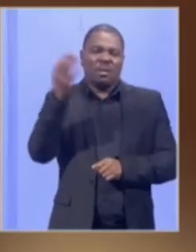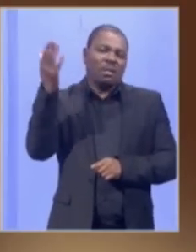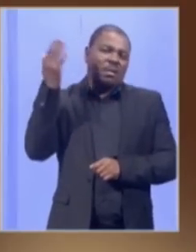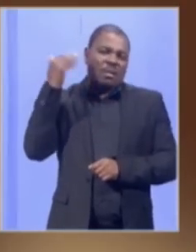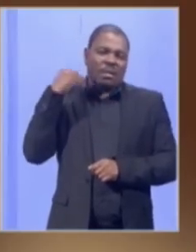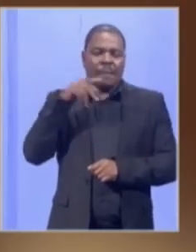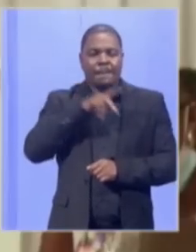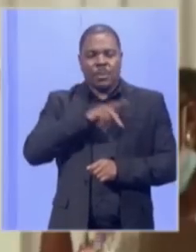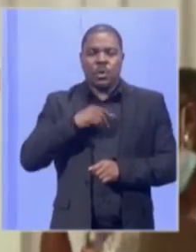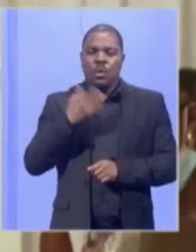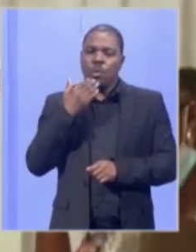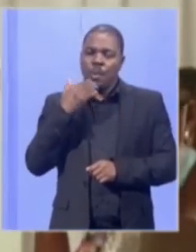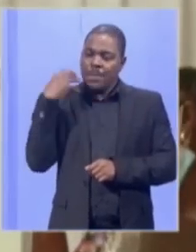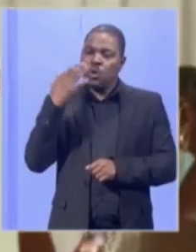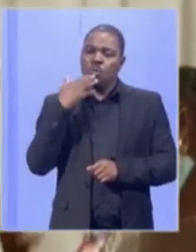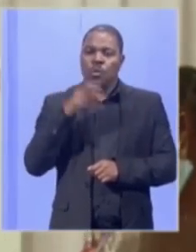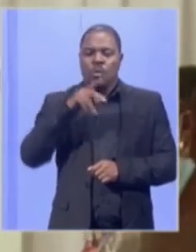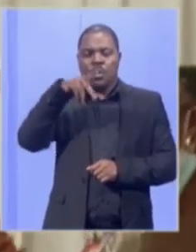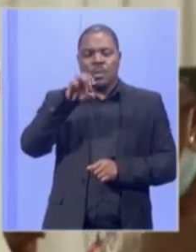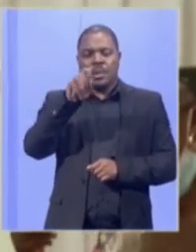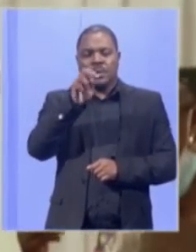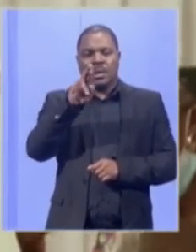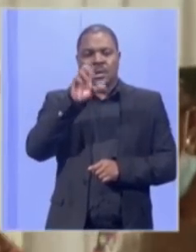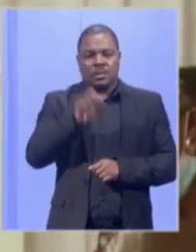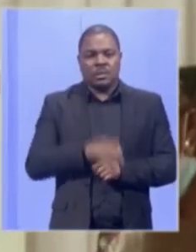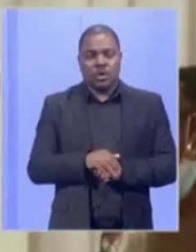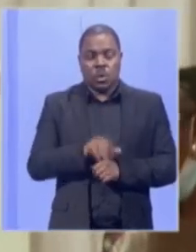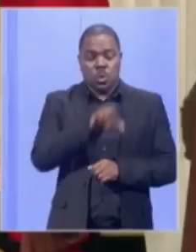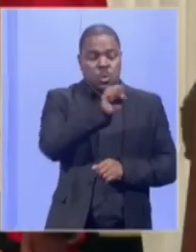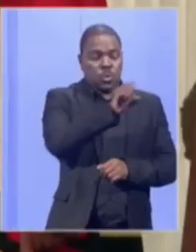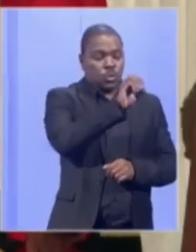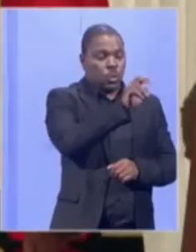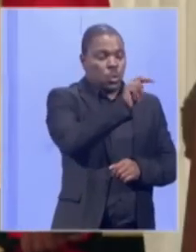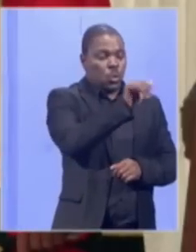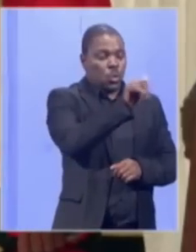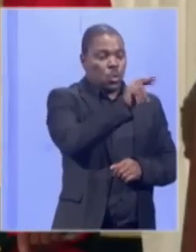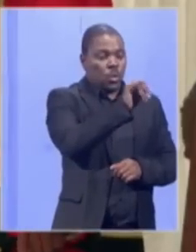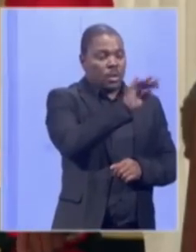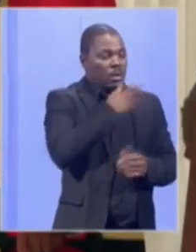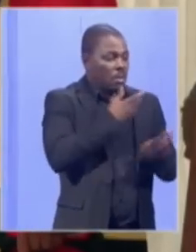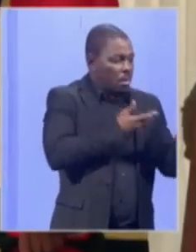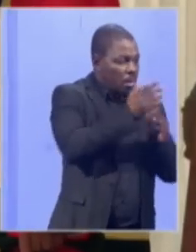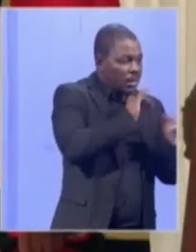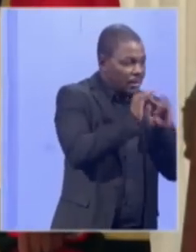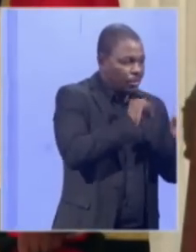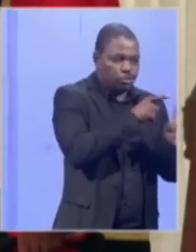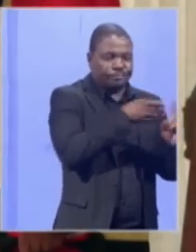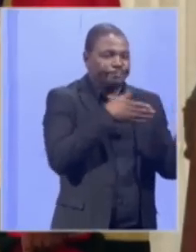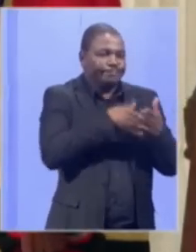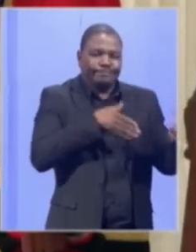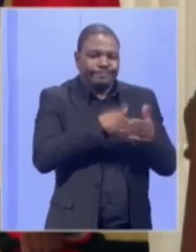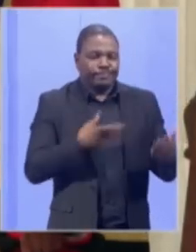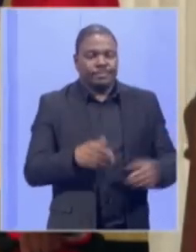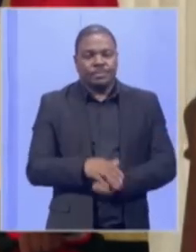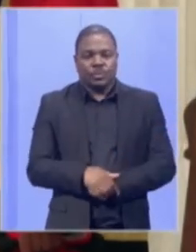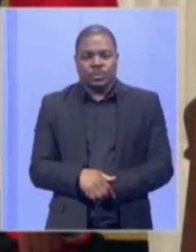Dipuo Peters. Sonyoni ha a fumaneha ho hlahisa maikutlo. Thabiso Khadebe, ditaba tsa SABC,